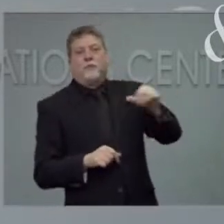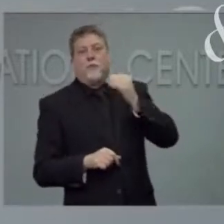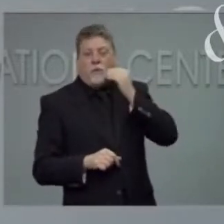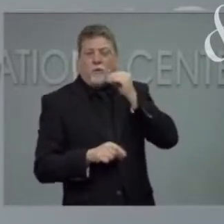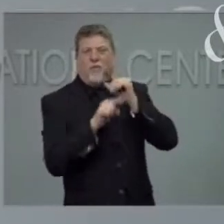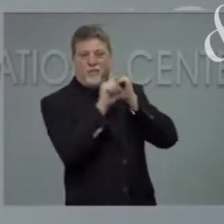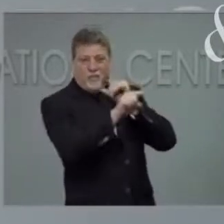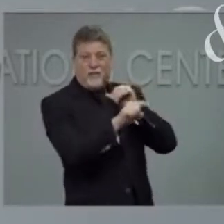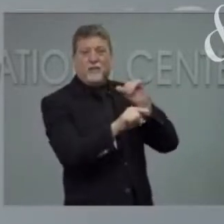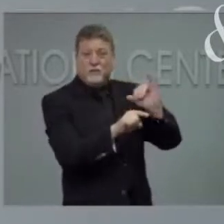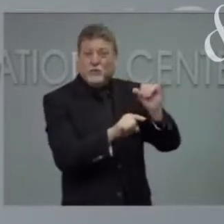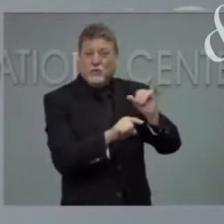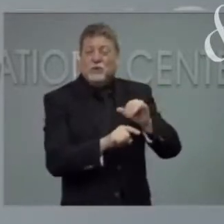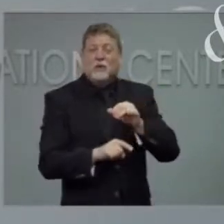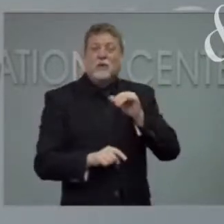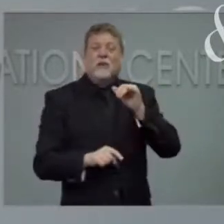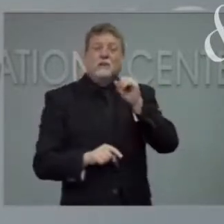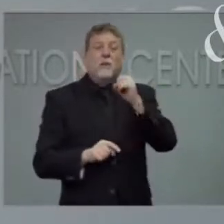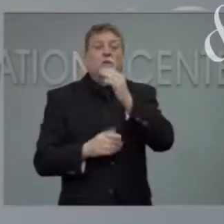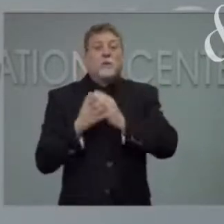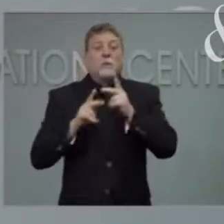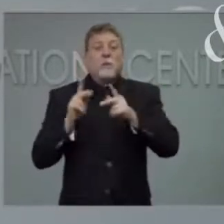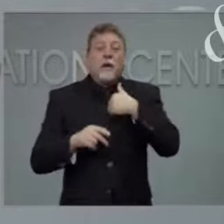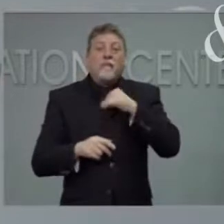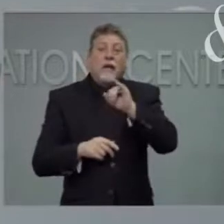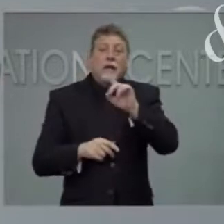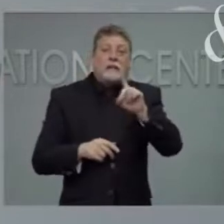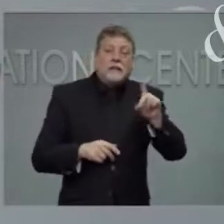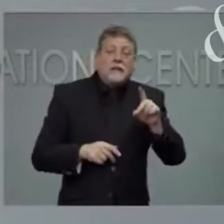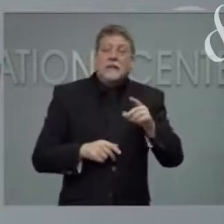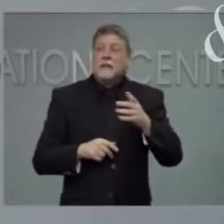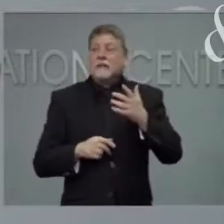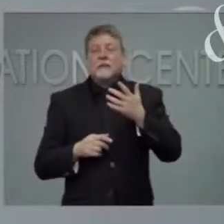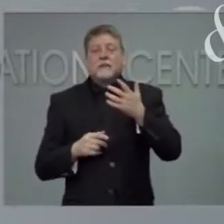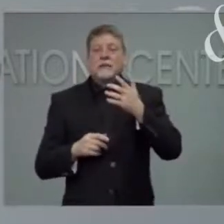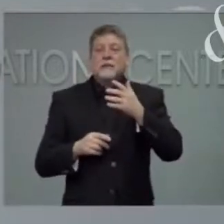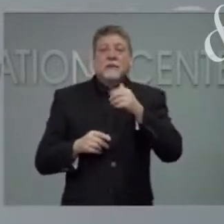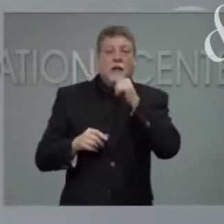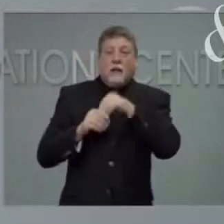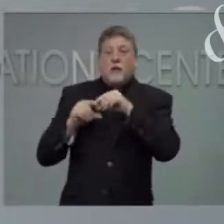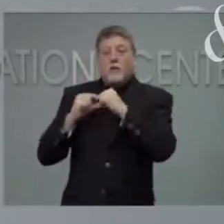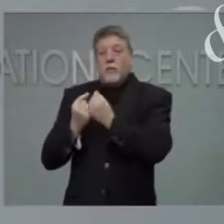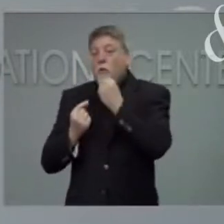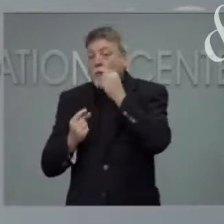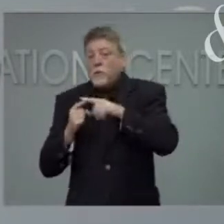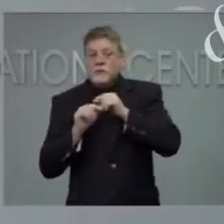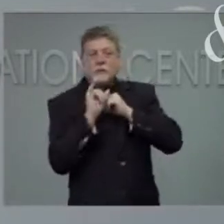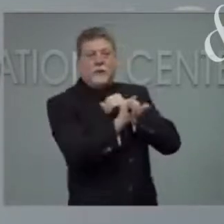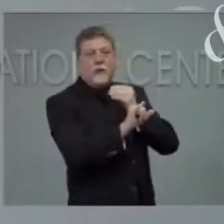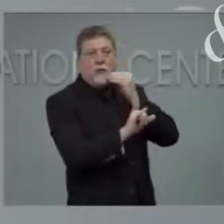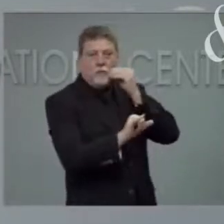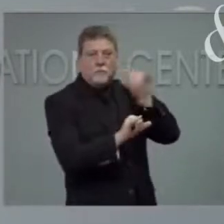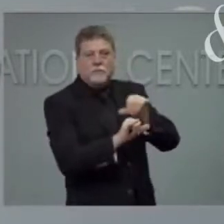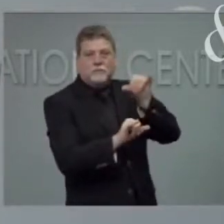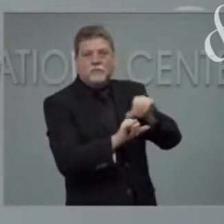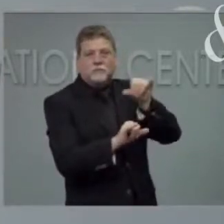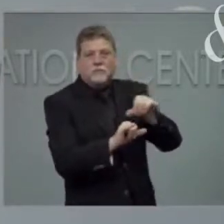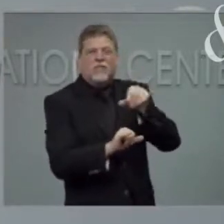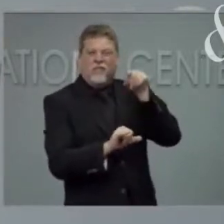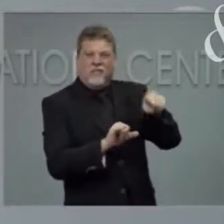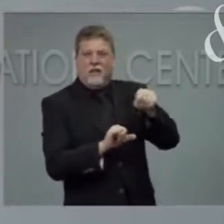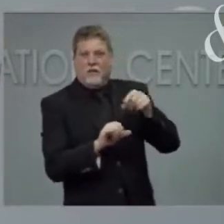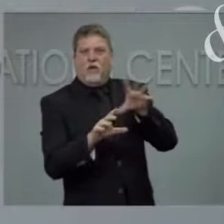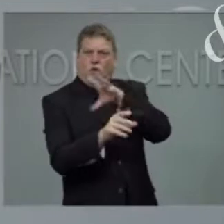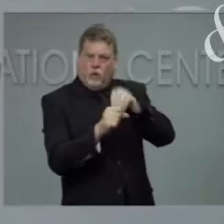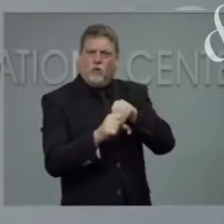disabilities are captured in our vaccinating efforts. So I want to make sure that folks know that we've been being particularly attentive